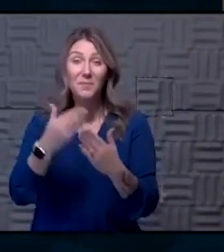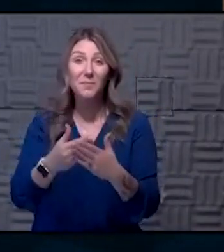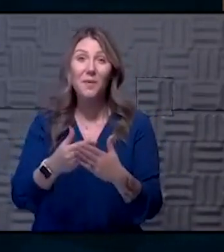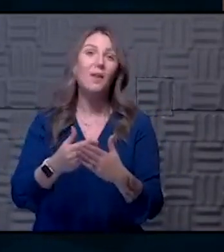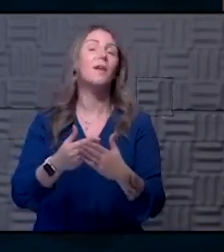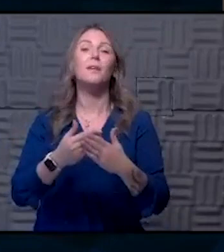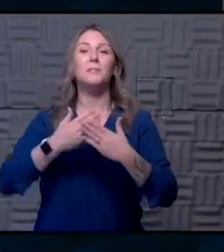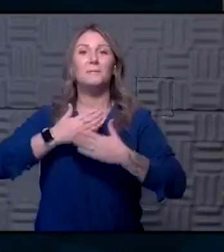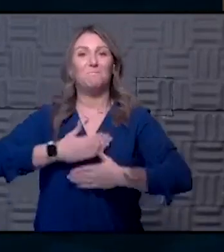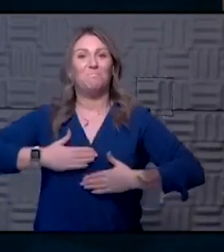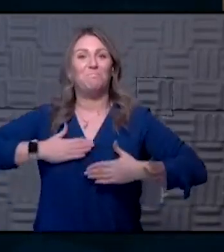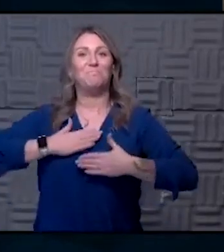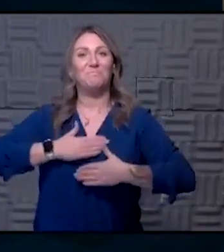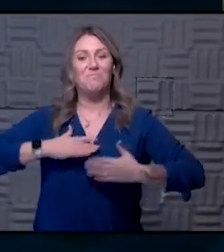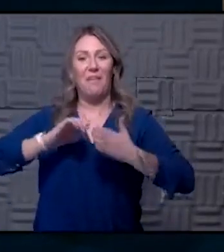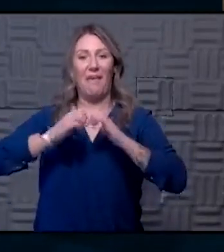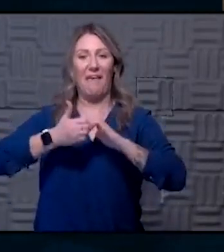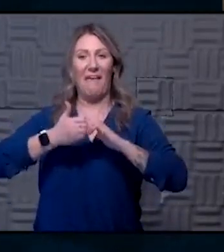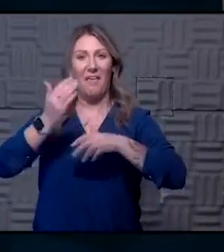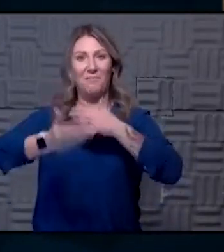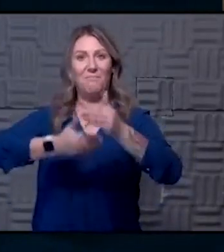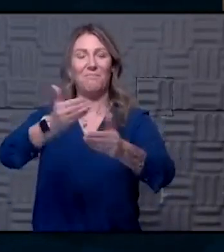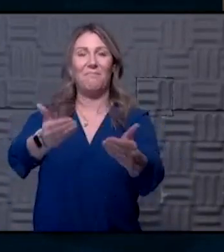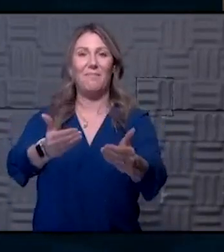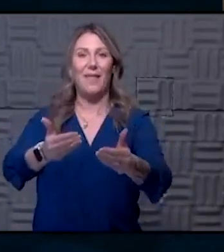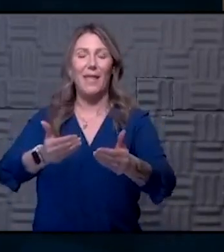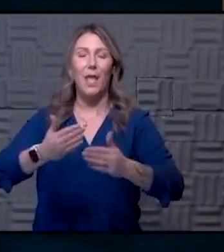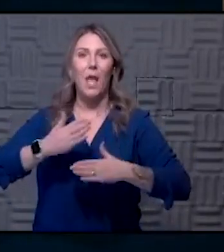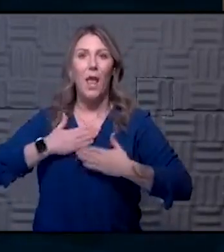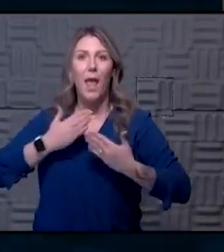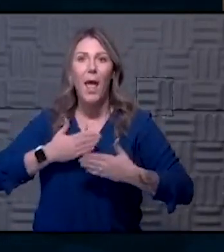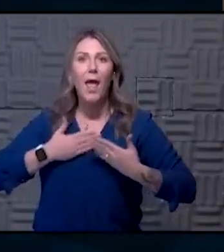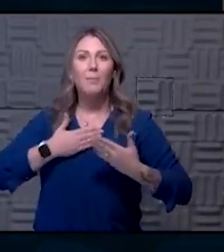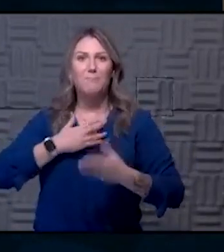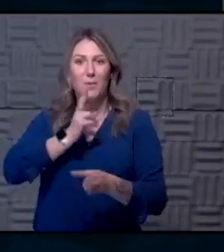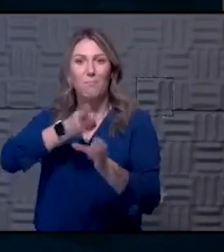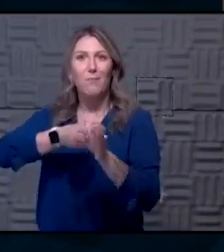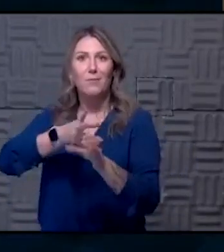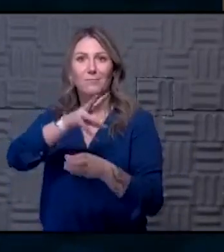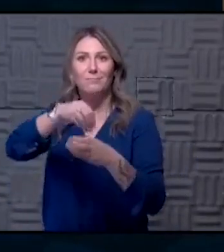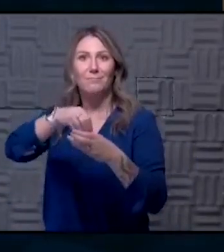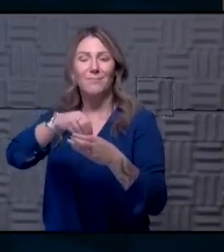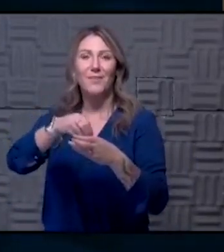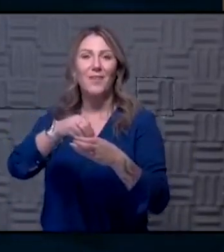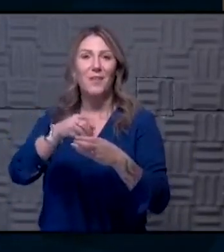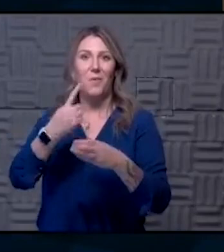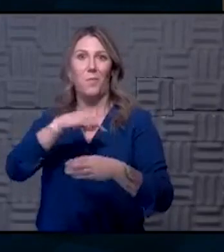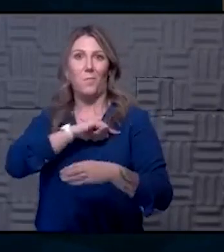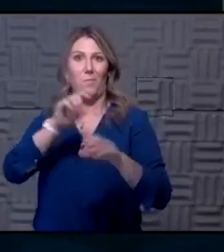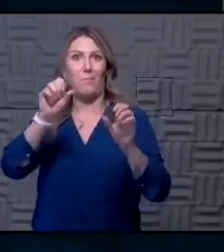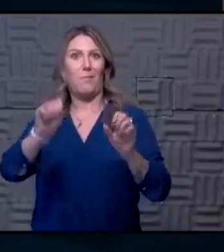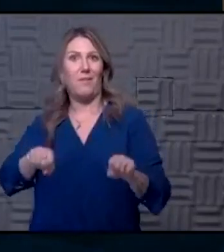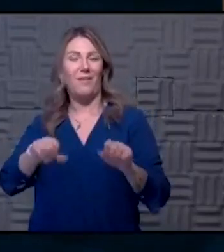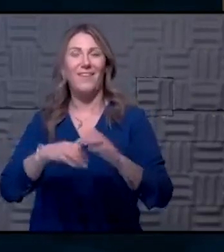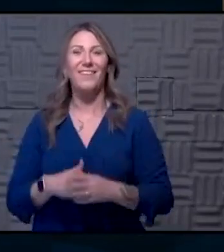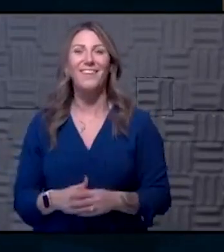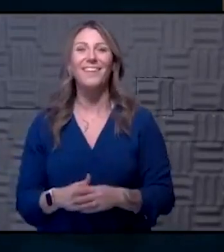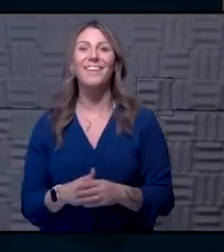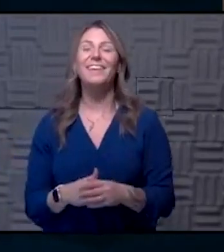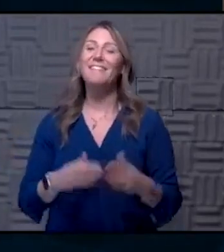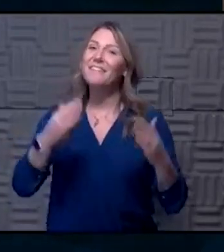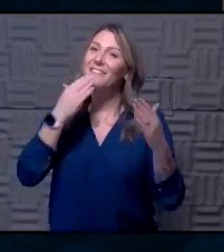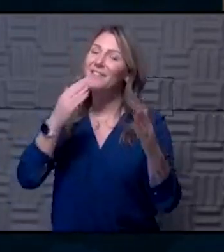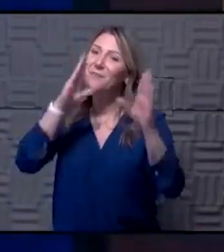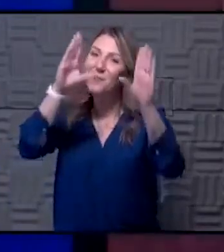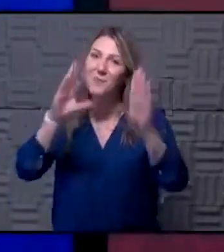very pleased with how it's going and happy to be able to participate to the level that we have been able to. Yeah, and thanks for that